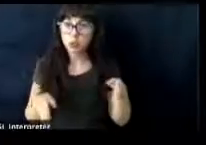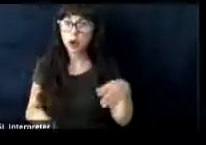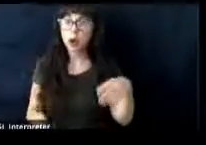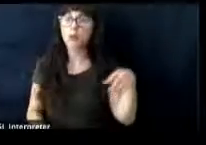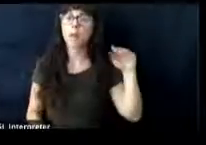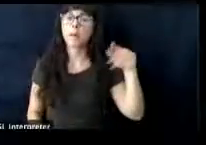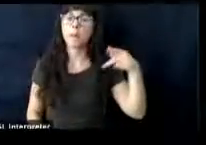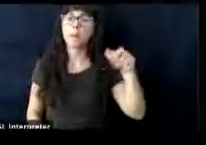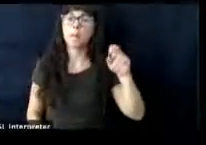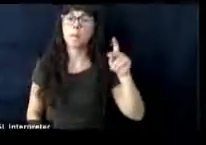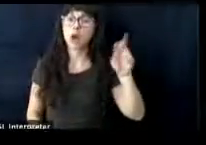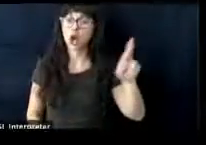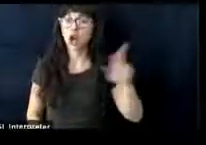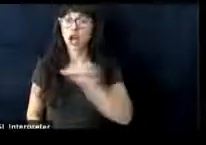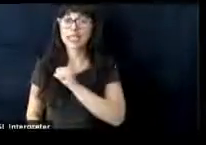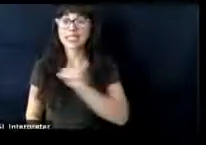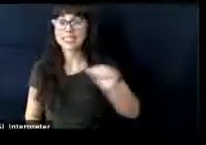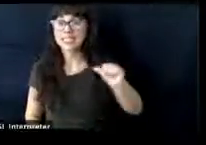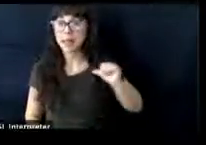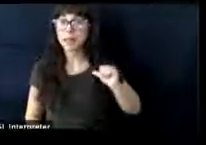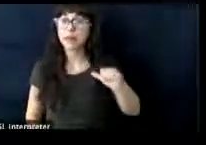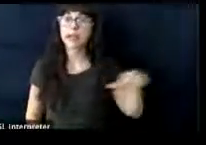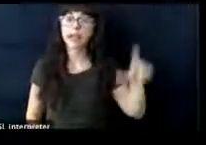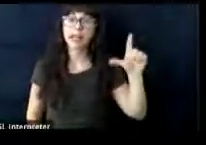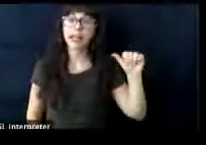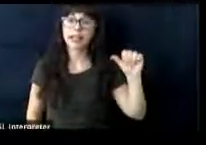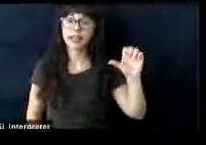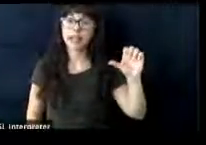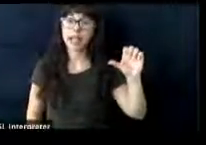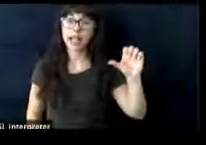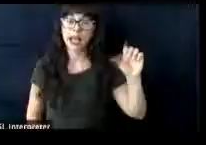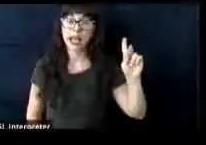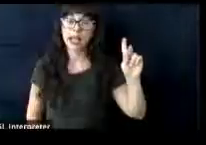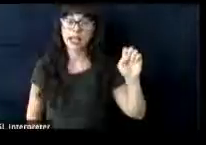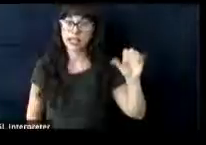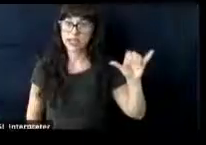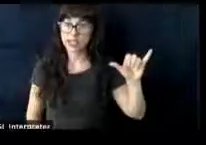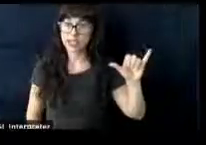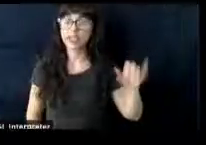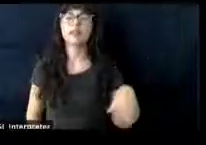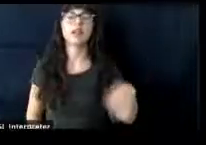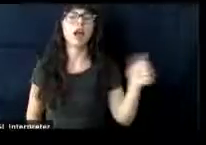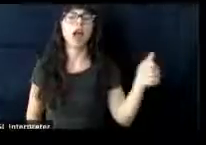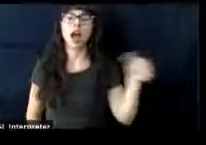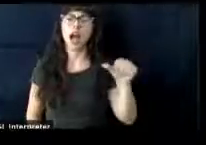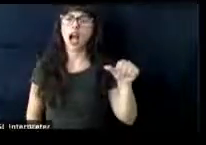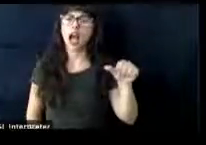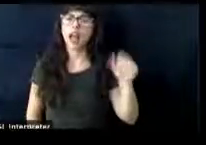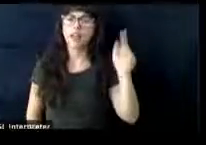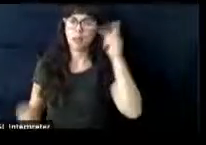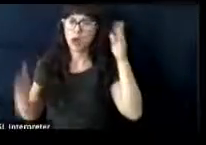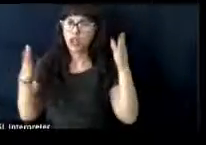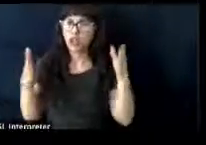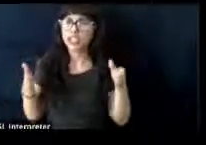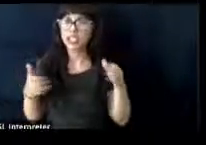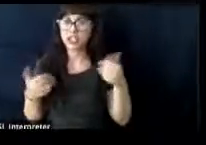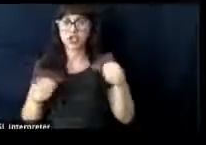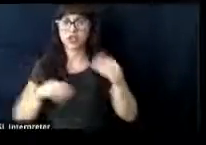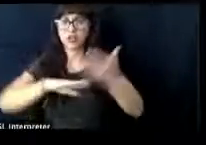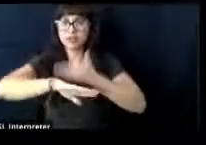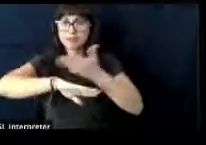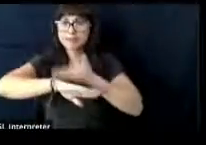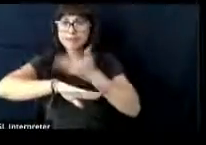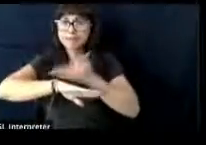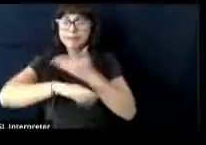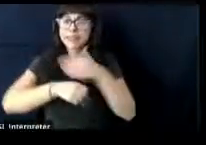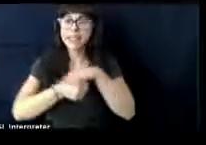Assemblyman Lackey, and other elected officials on cleaning up the area out on Lake